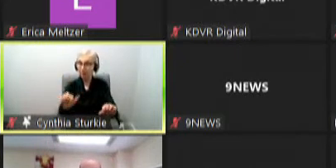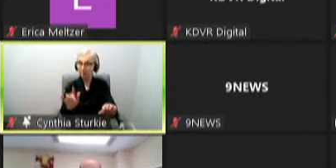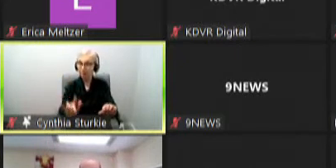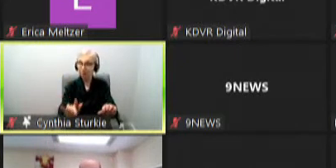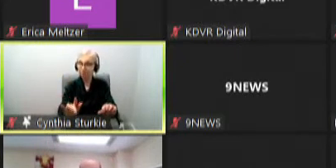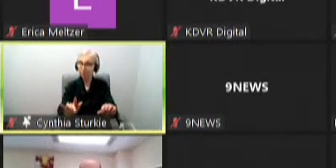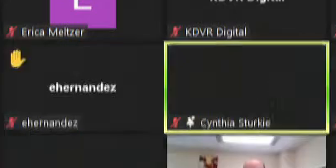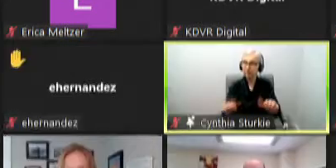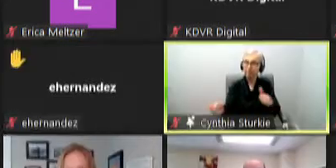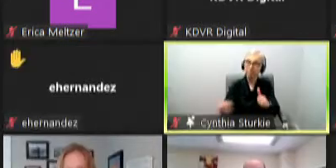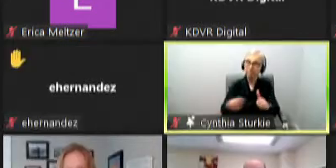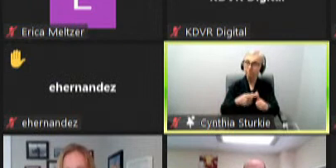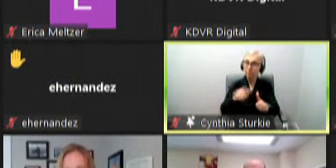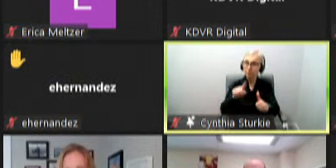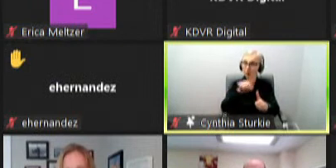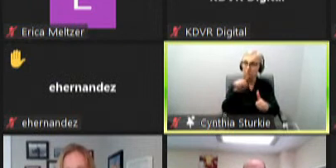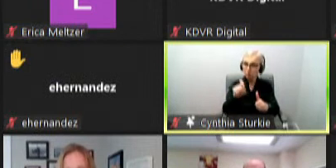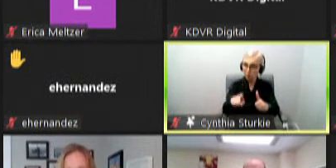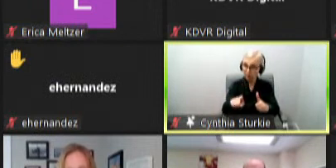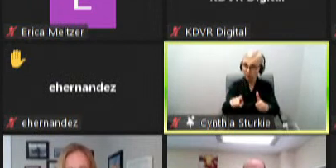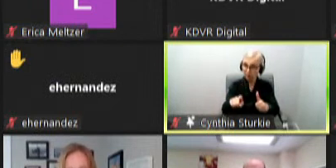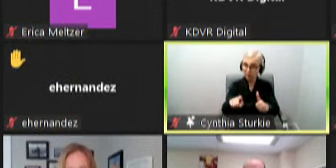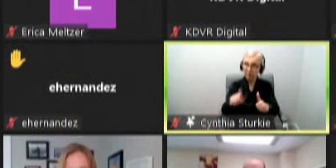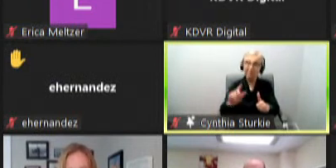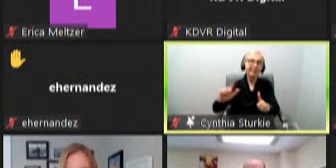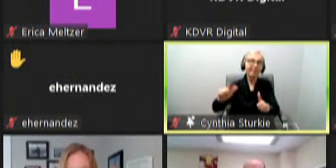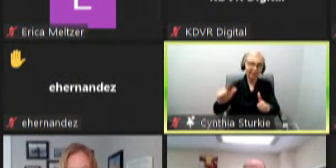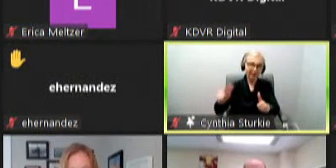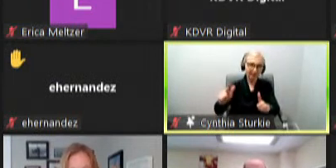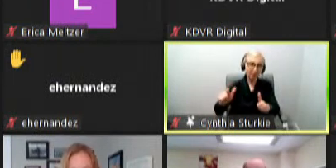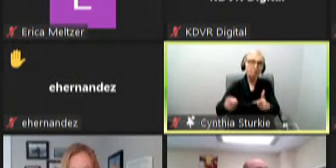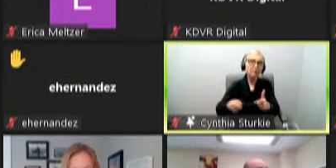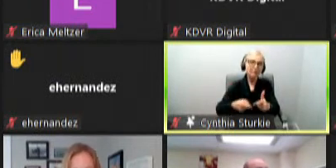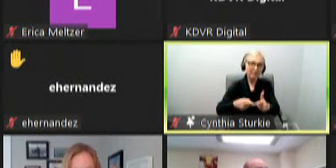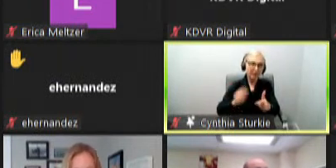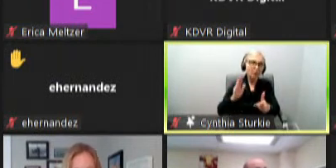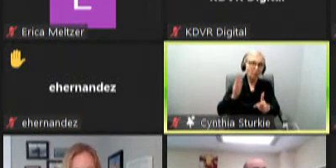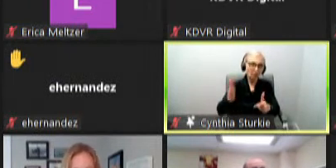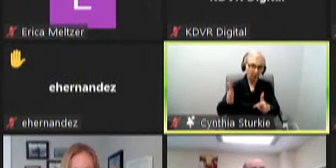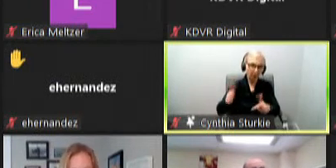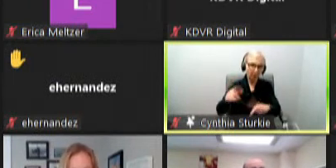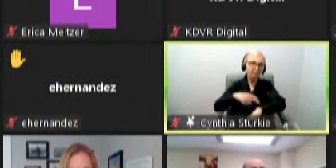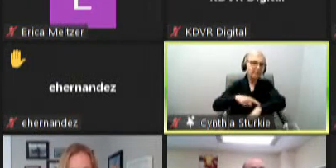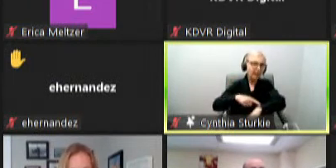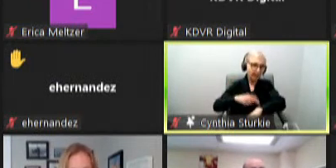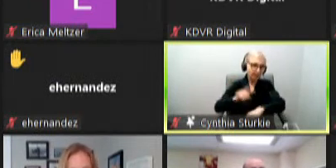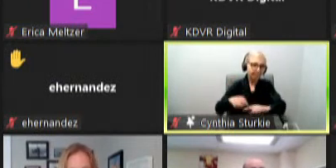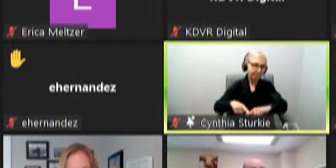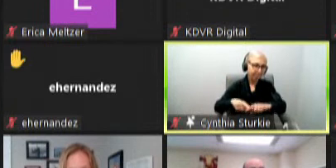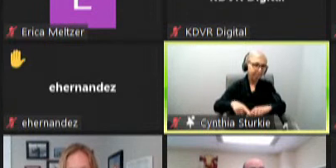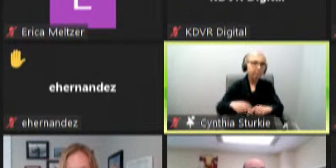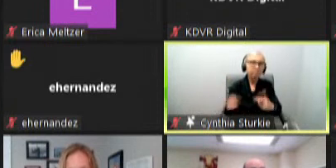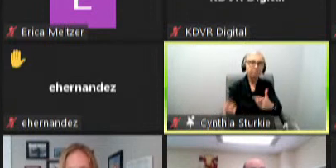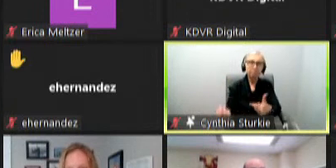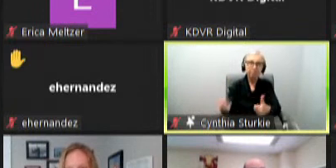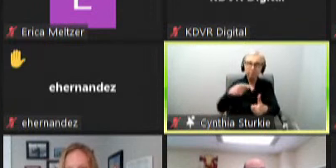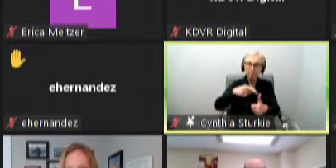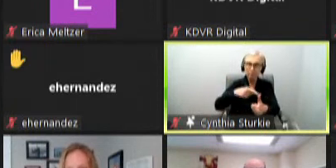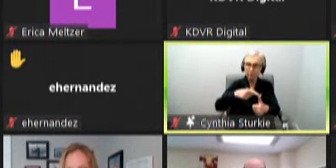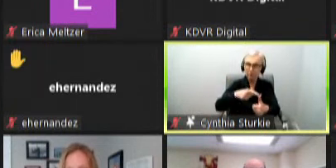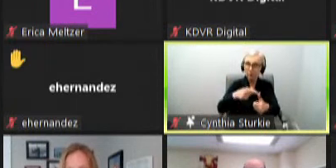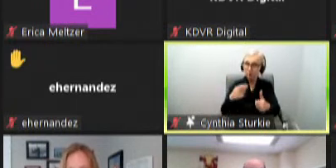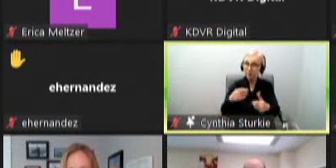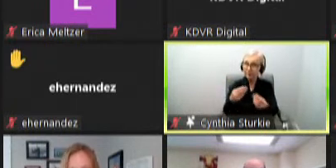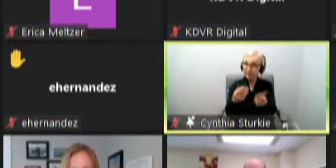first questions first. Time allowing, we can come back for some second questions or follow-ups. Please state your name and your outlet before asking your